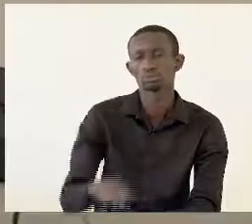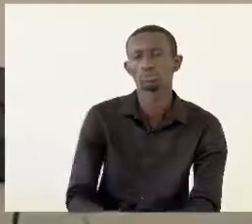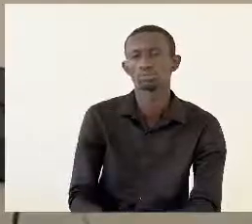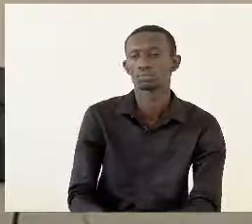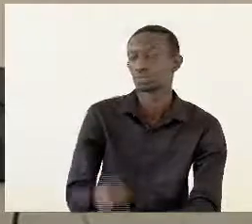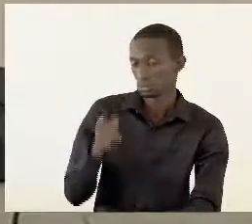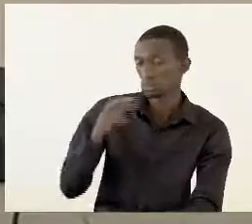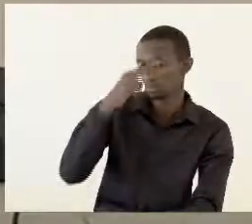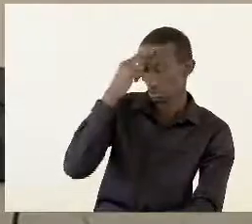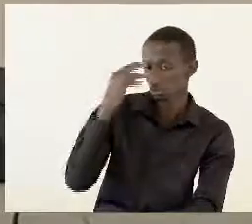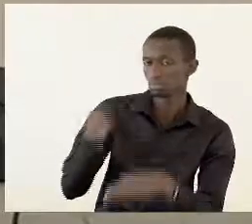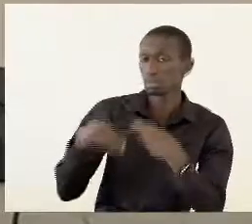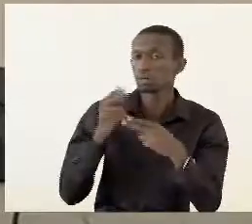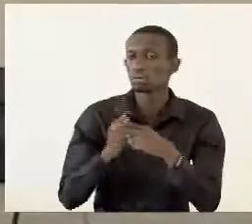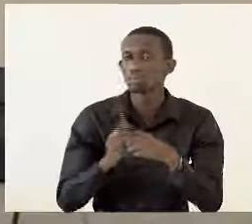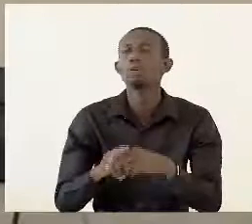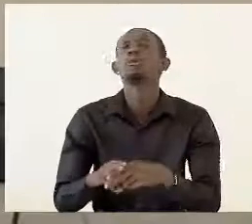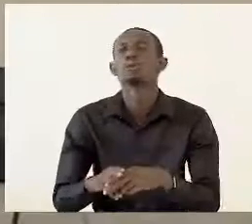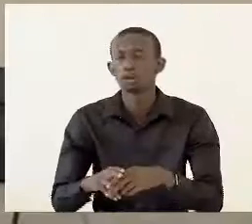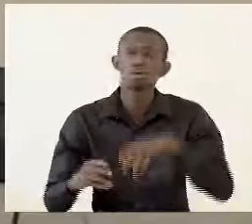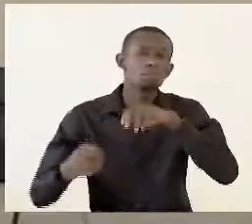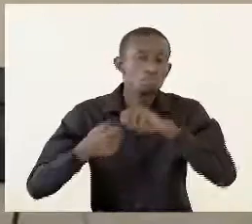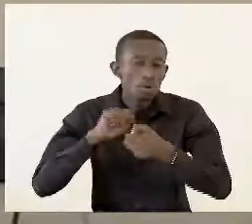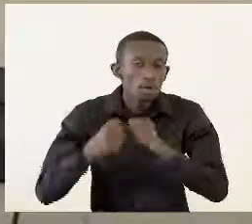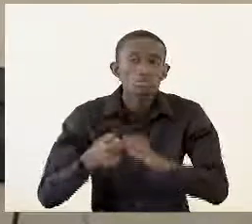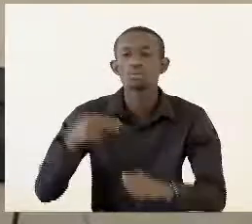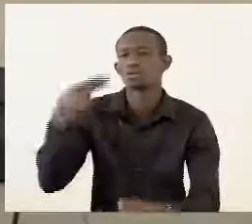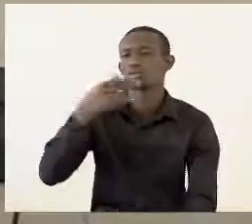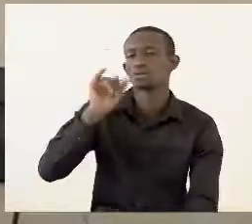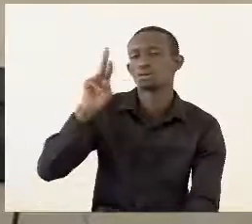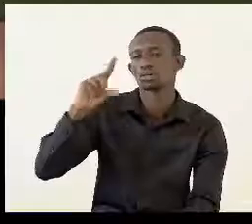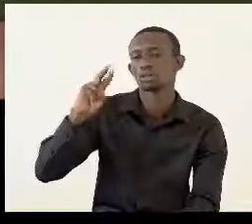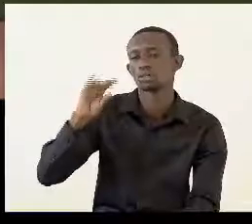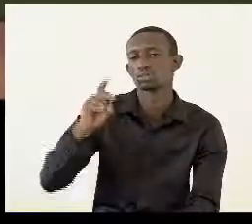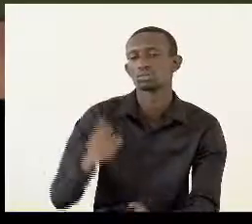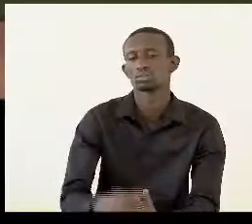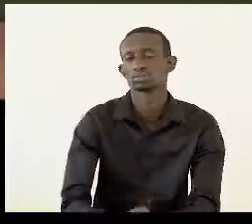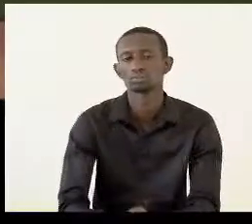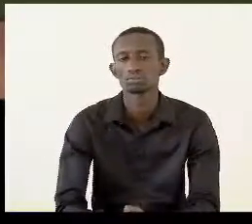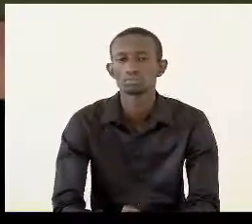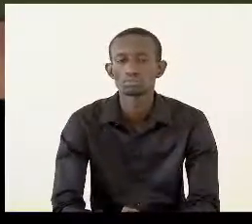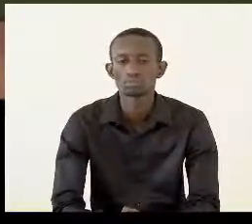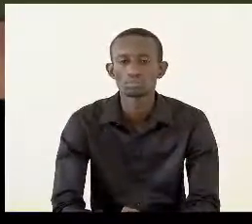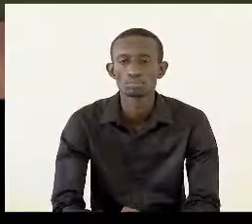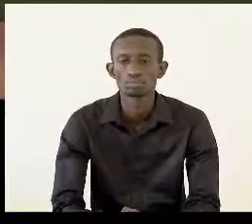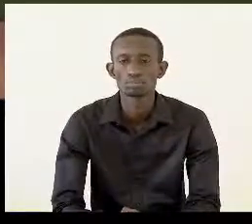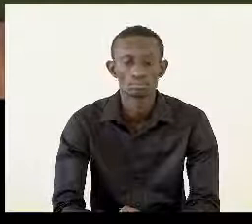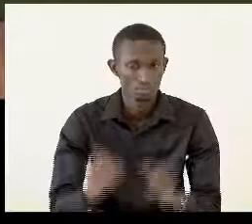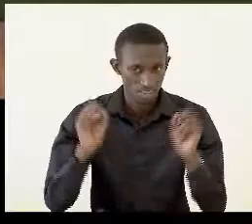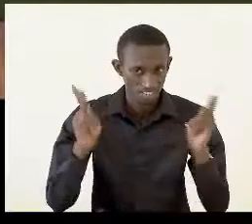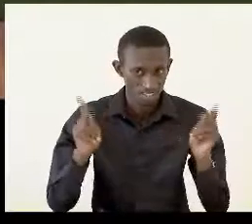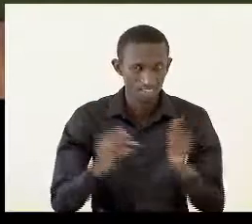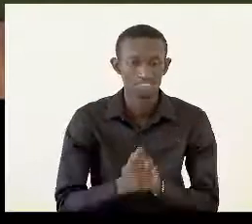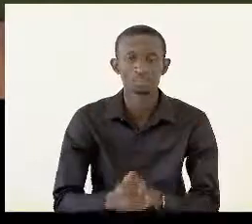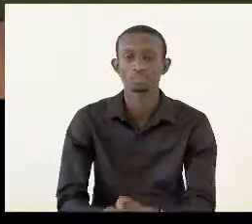we call them metal hydrides. The compounds we produce, they are called hydrides. Okay?